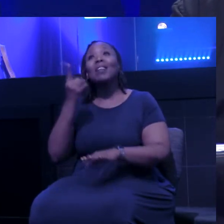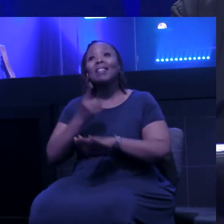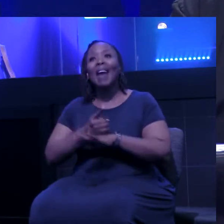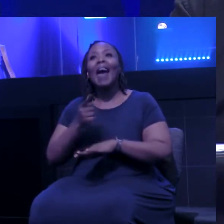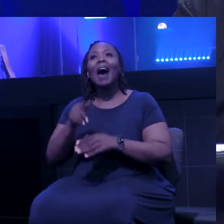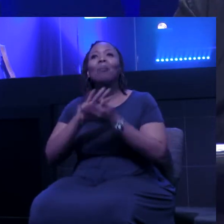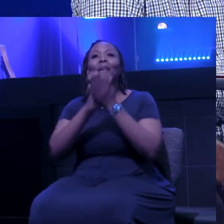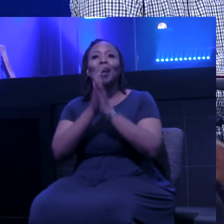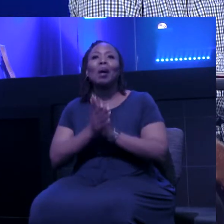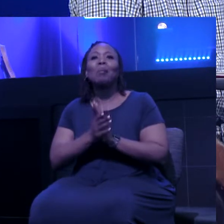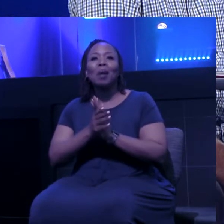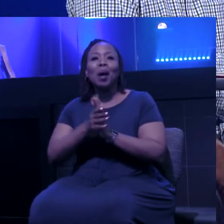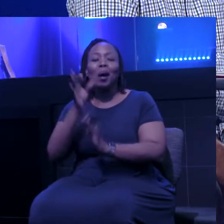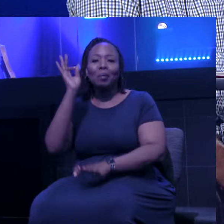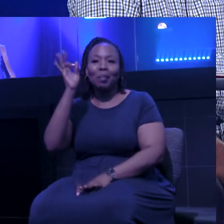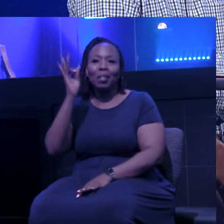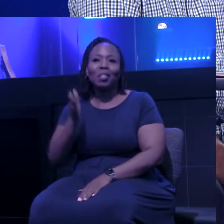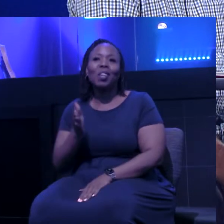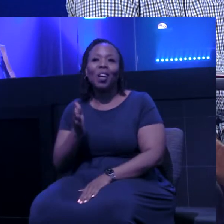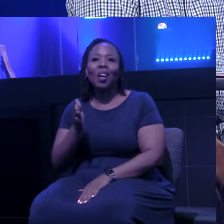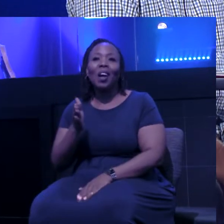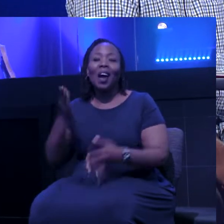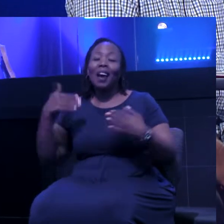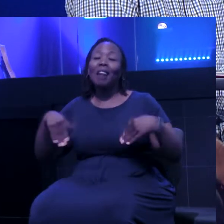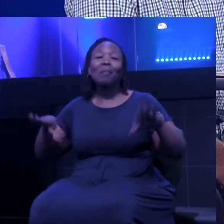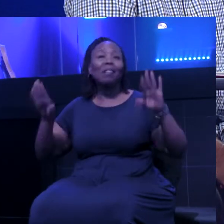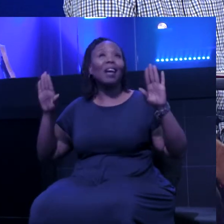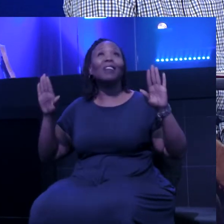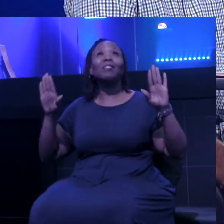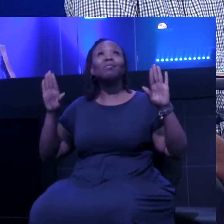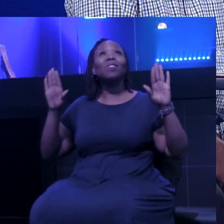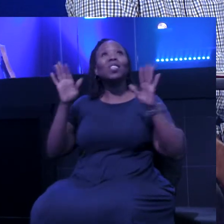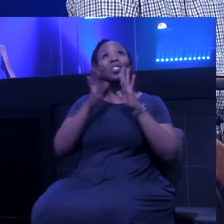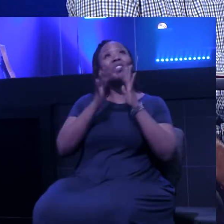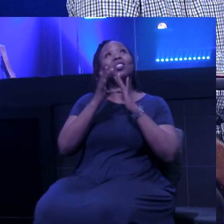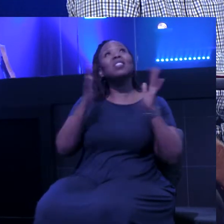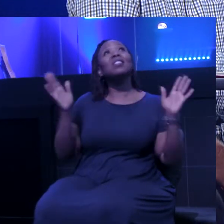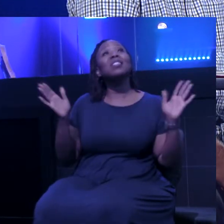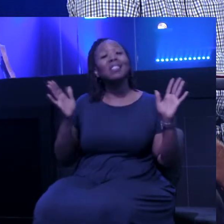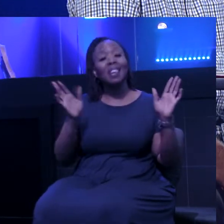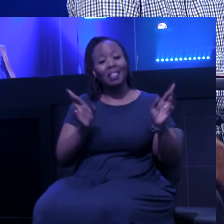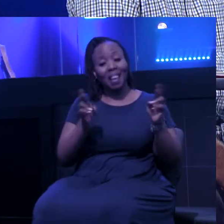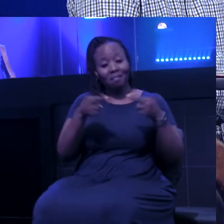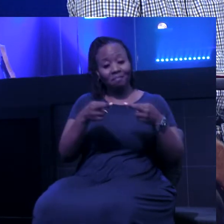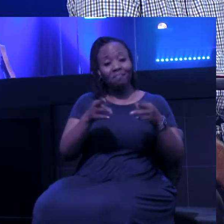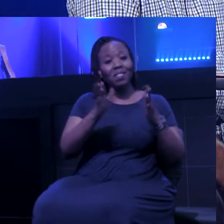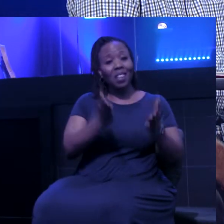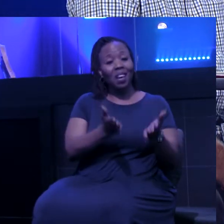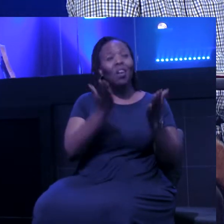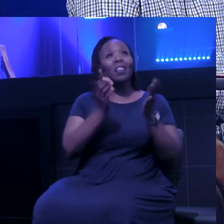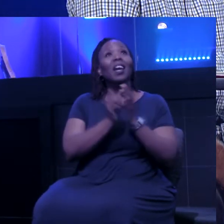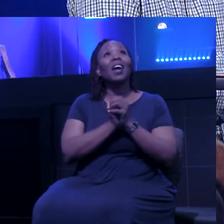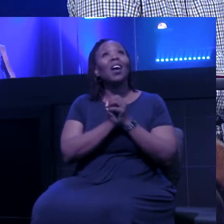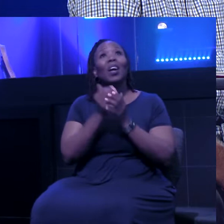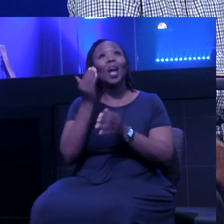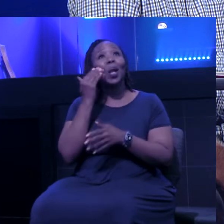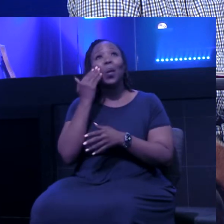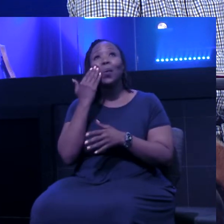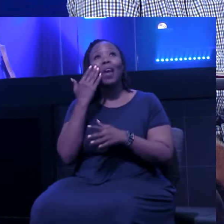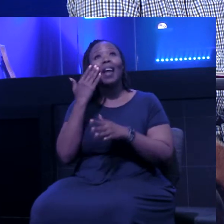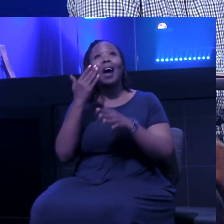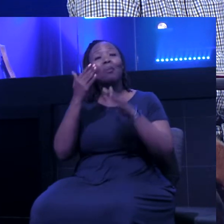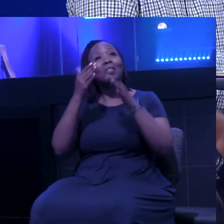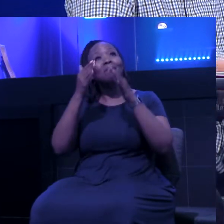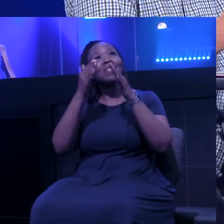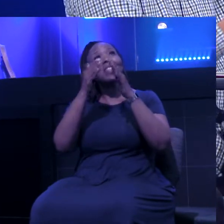Jesus in that moment, in that cell. Amen. And I knew that I would ride or die for the Lord and serving